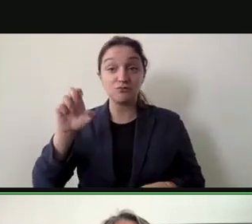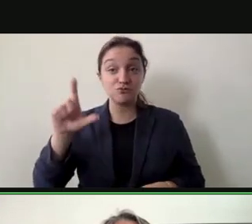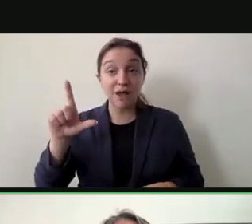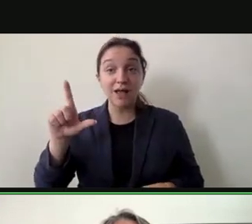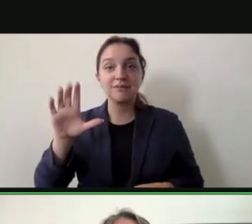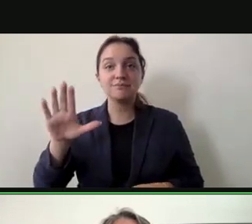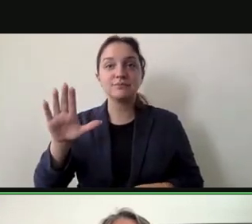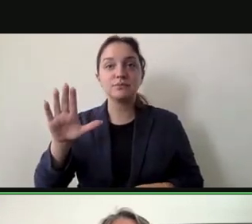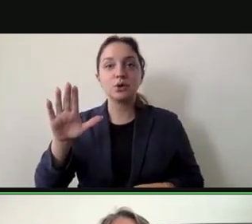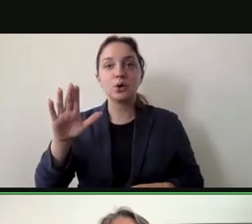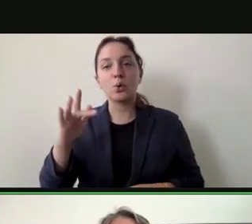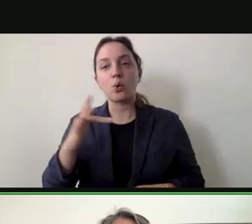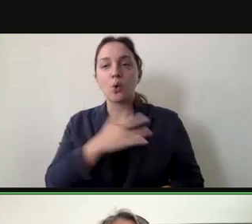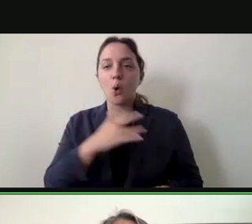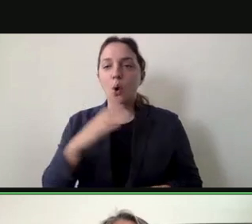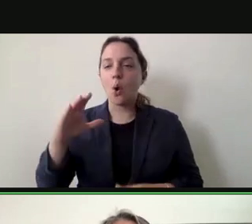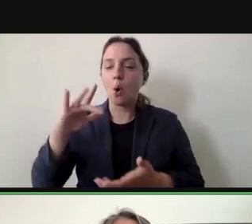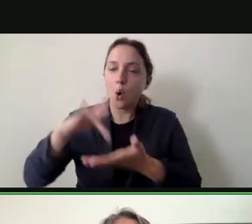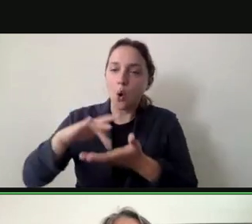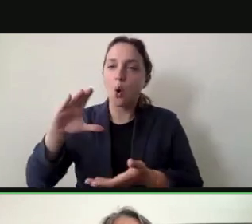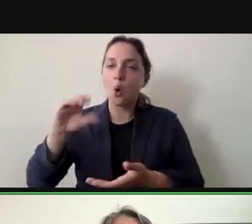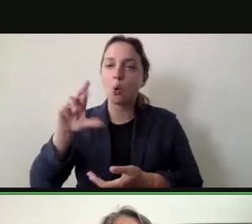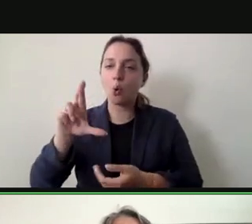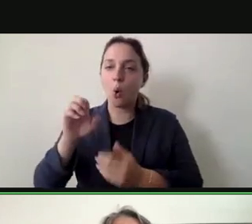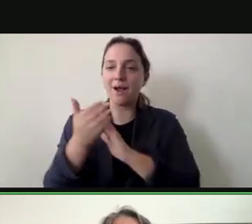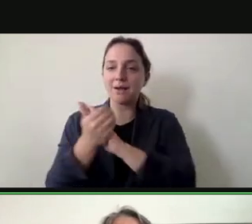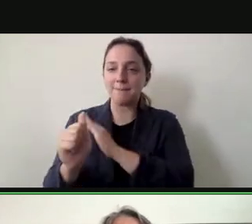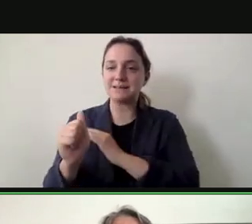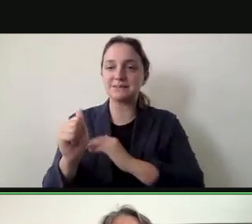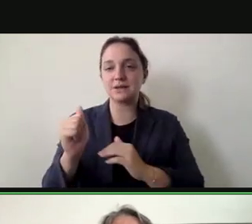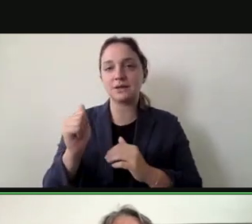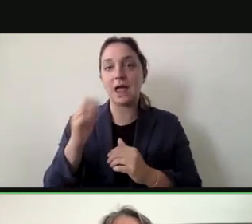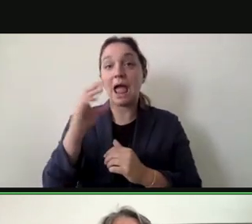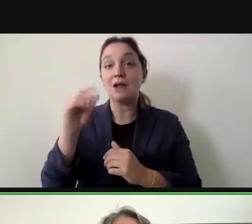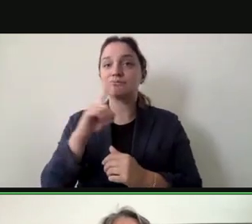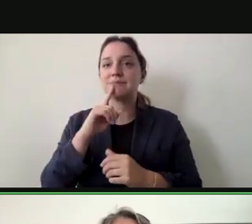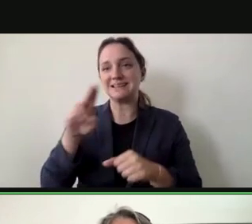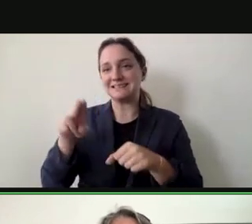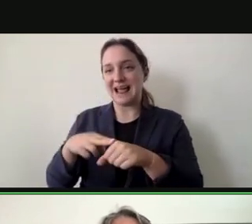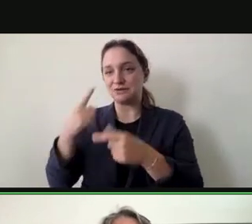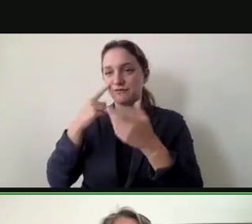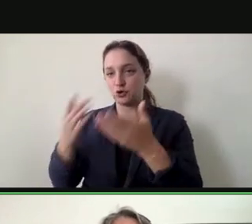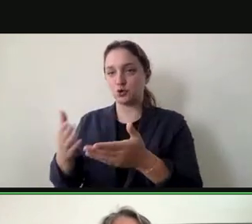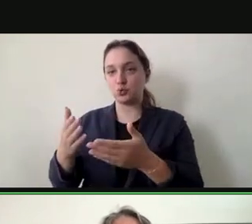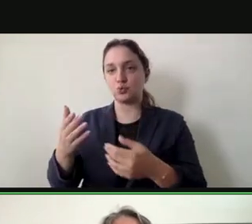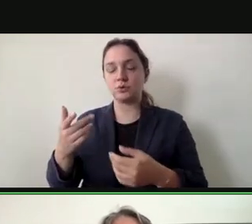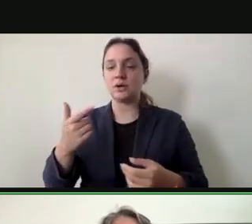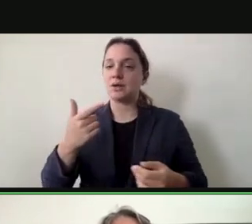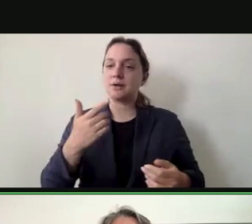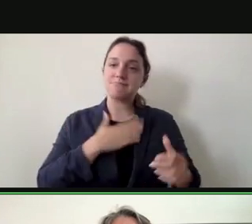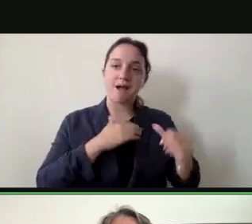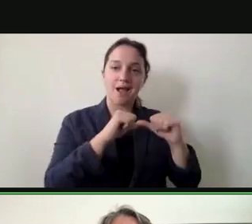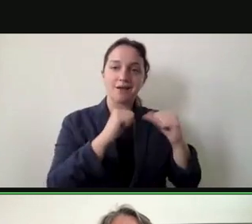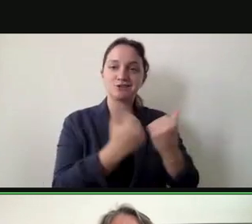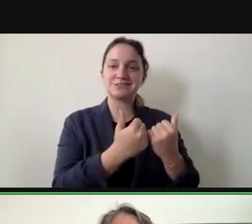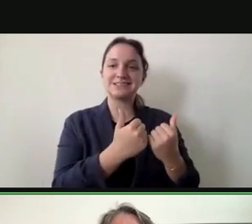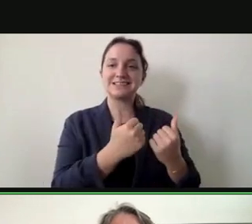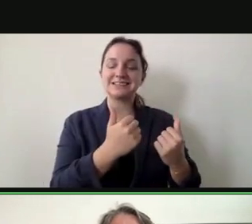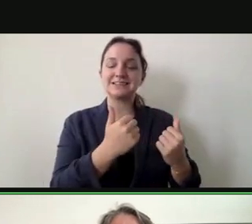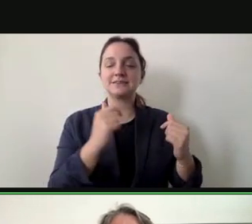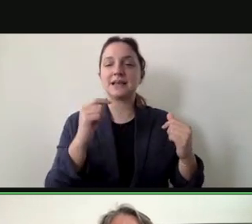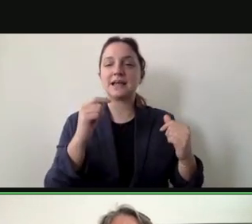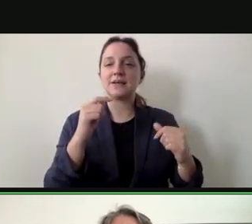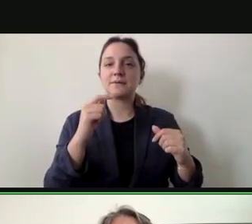core competency and deliverable, but I can't do it at my agency that's not, laser focused on this issue. And I'm happy to report through